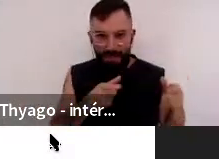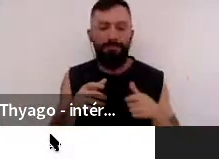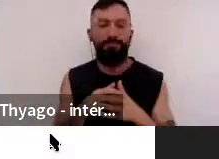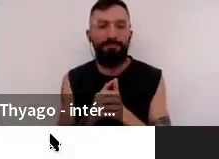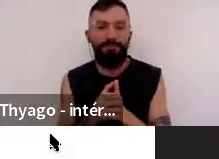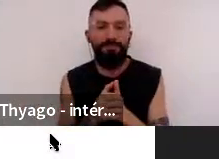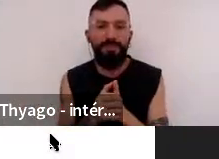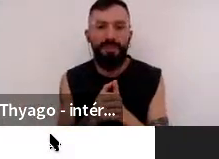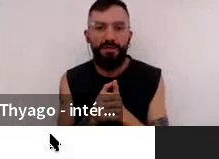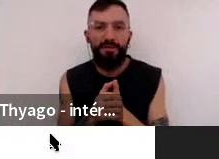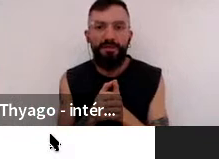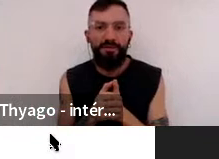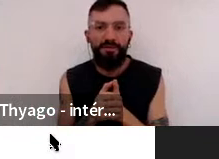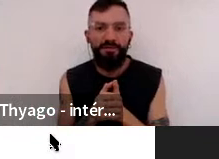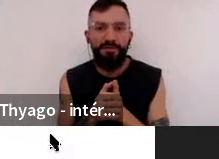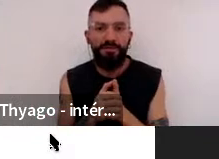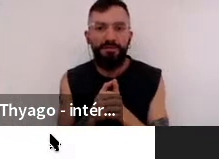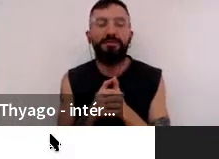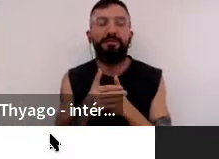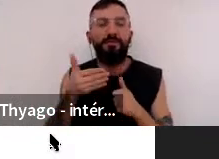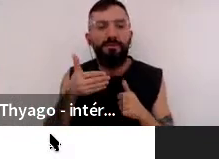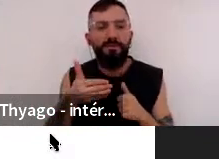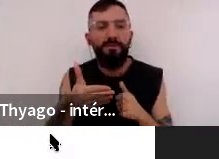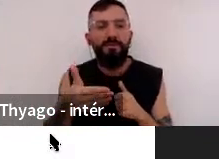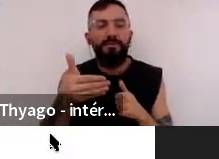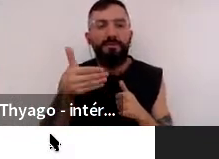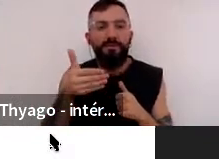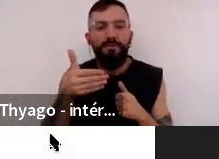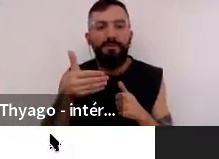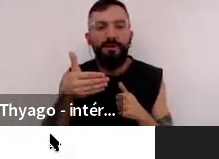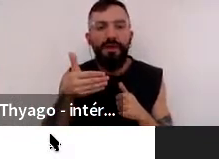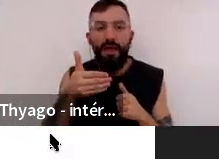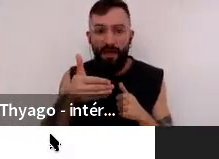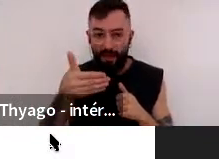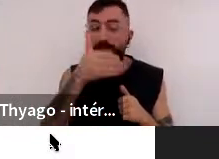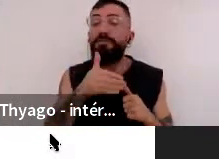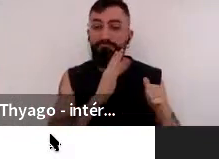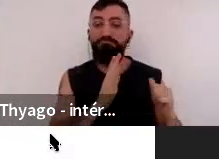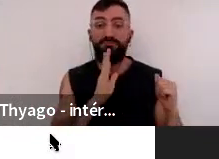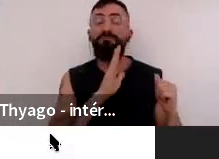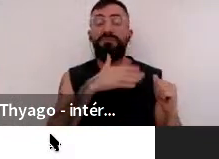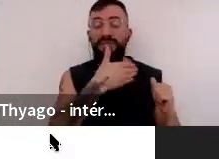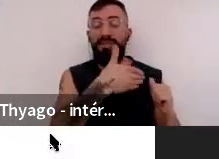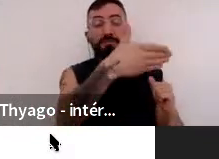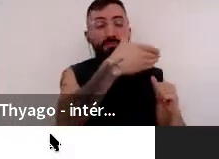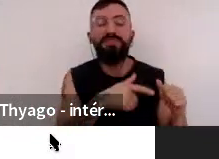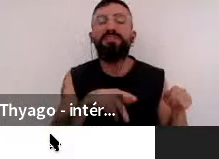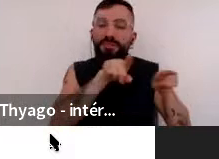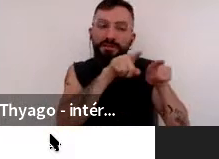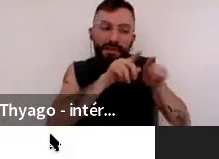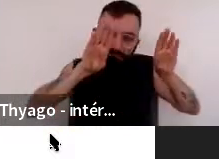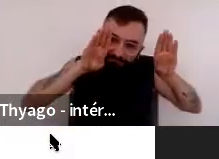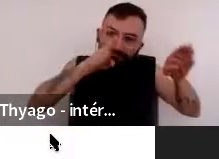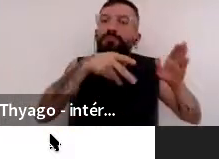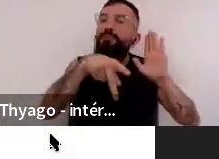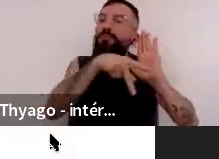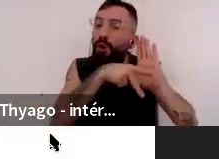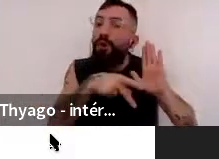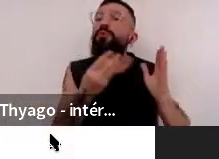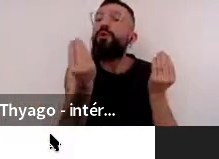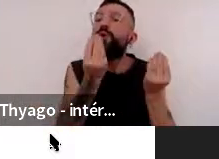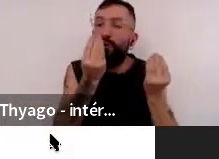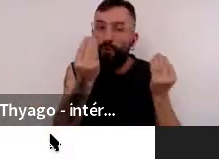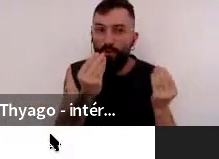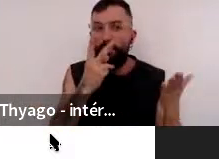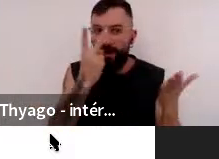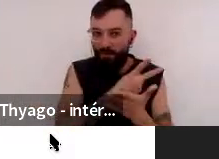were developed within that framework developed for Brazilian Portuguese. Right